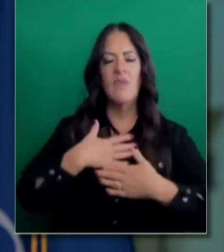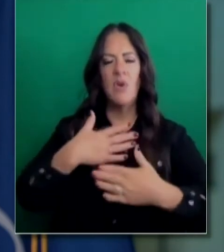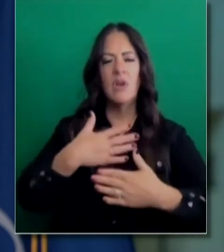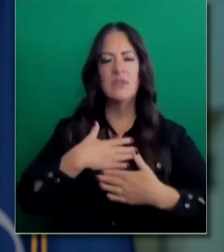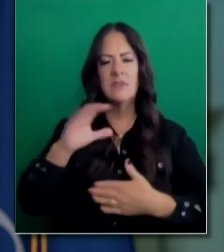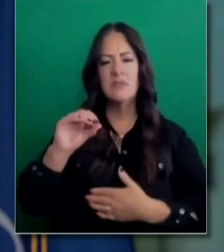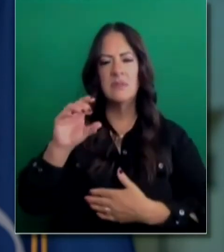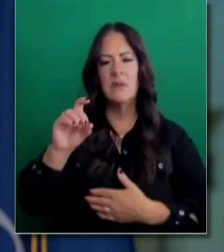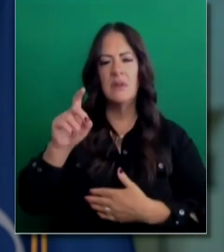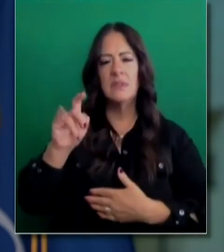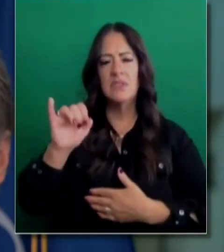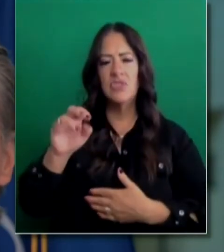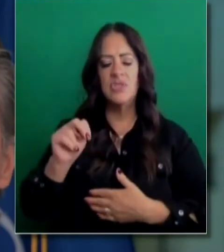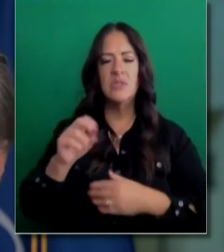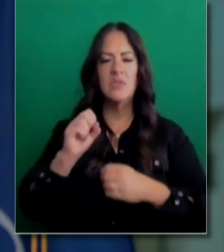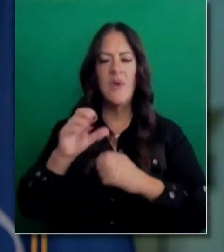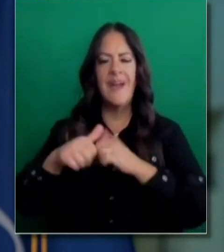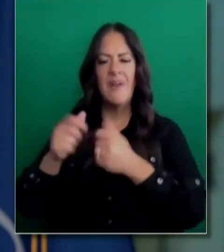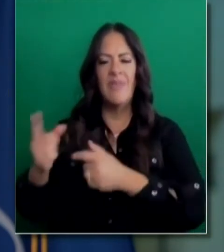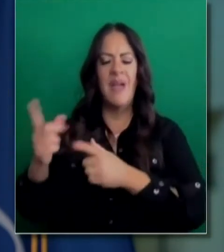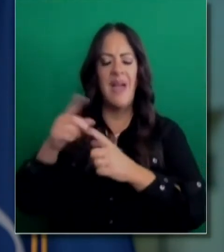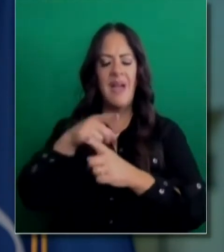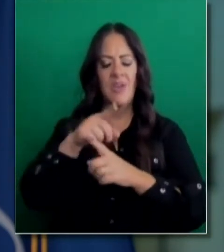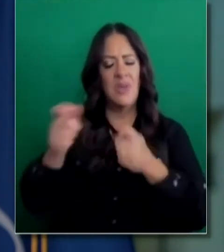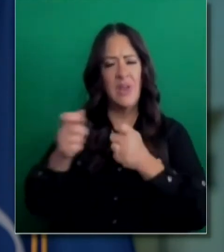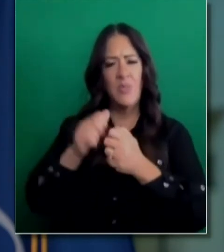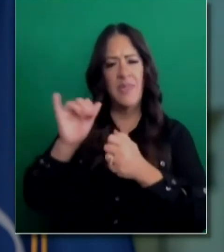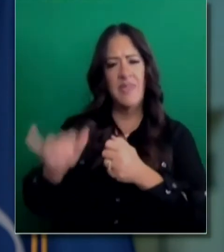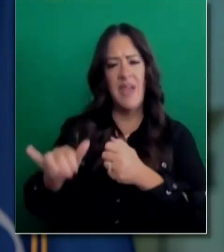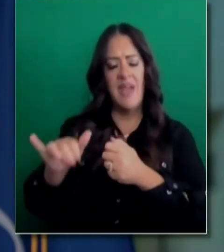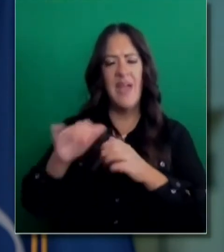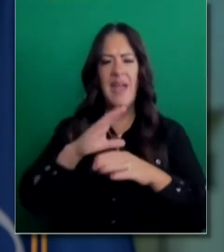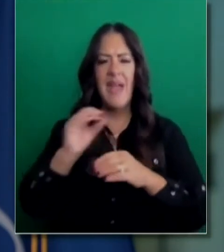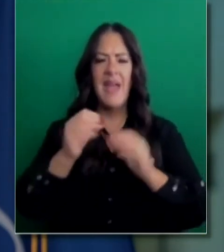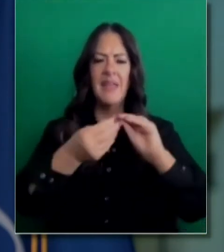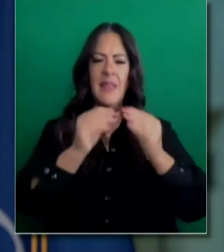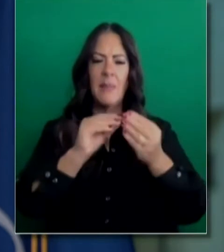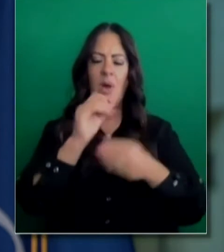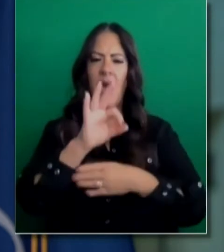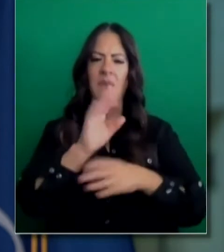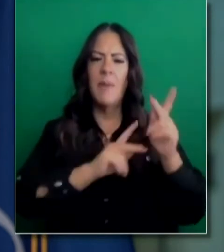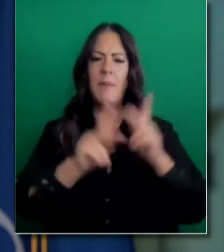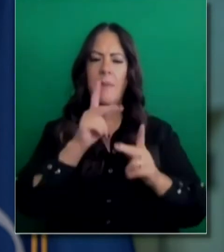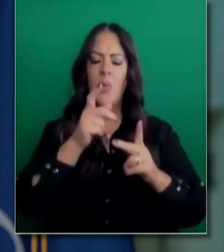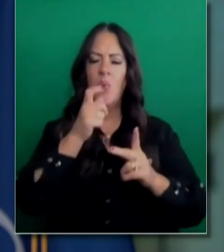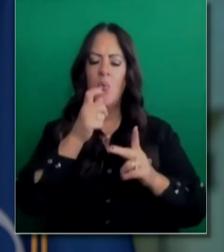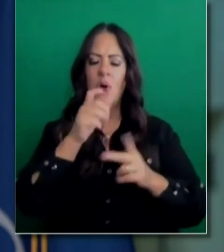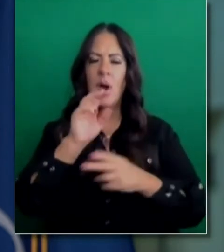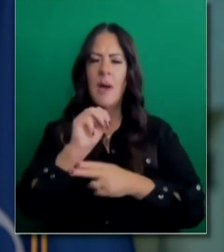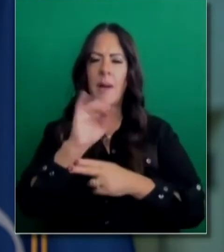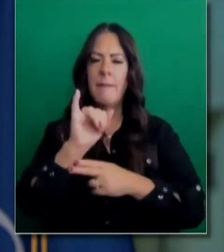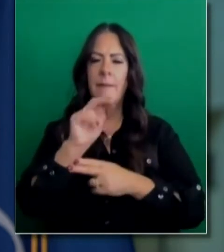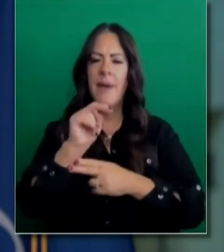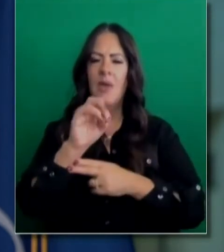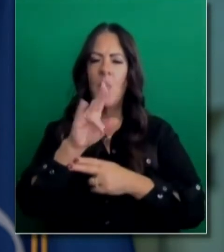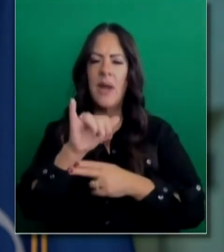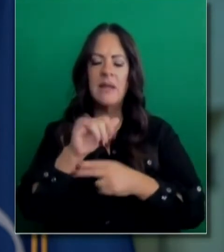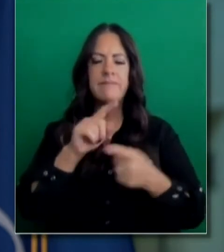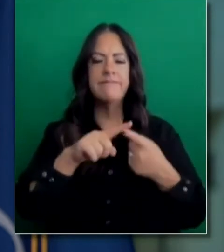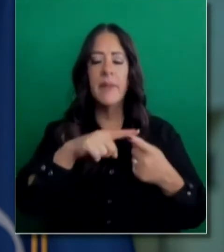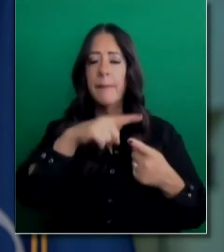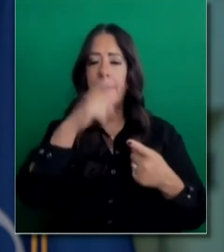minority populations? I've been trying to get the breakdowns on the numbers to see how the Black, Asian, Latino, and even our